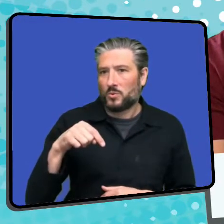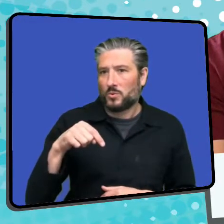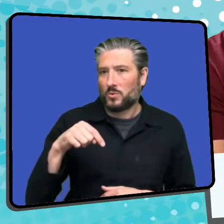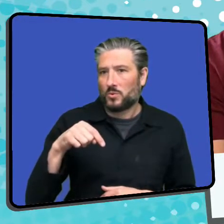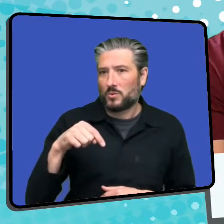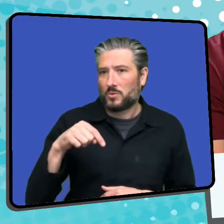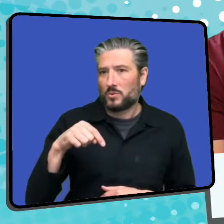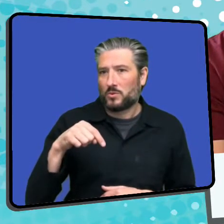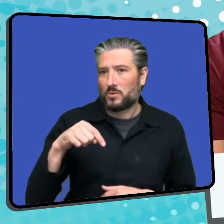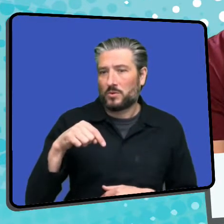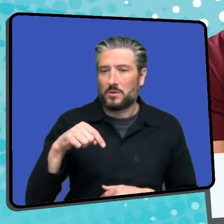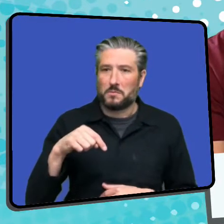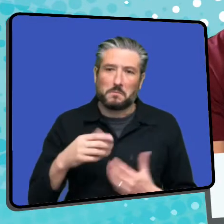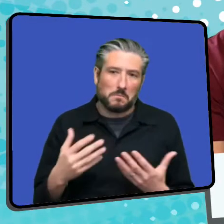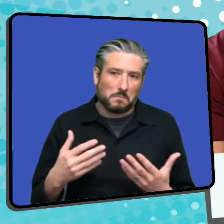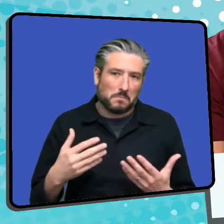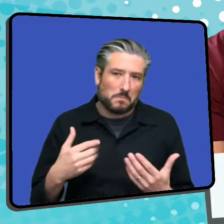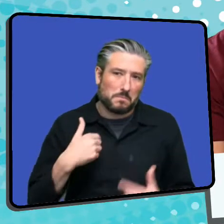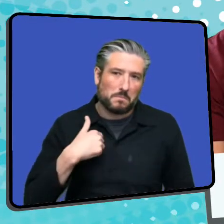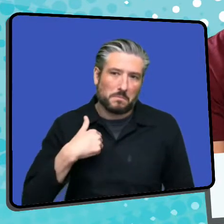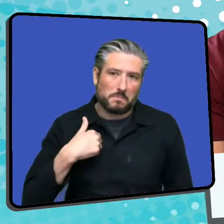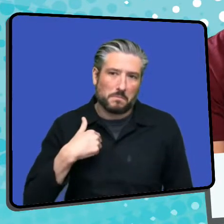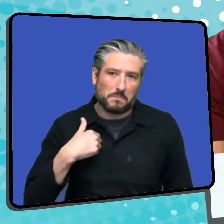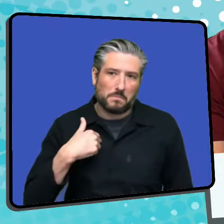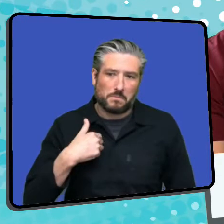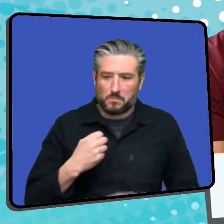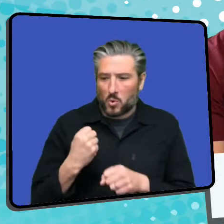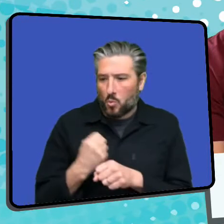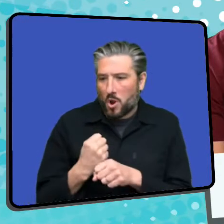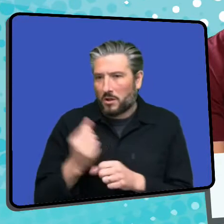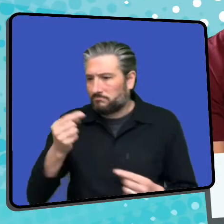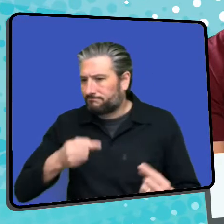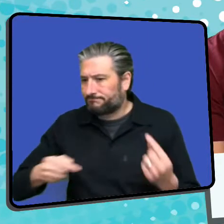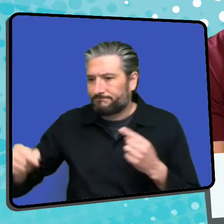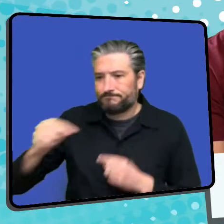and my personal blog where I just try to share